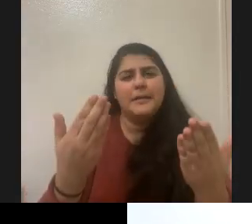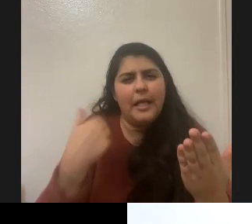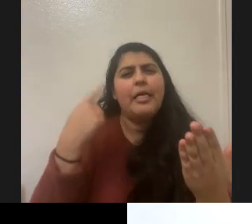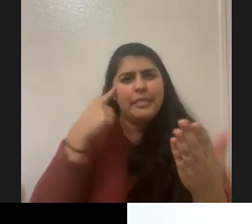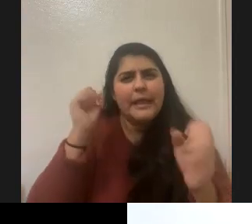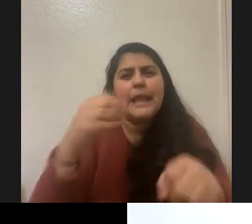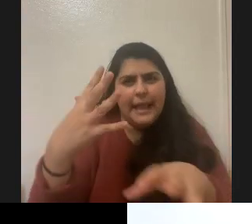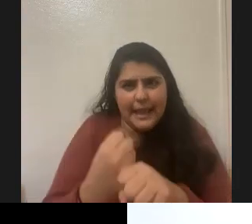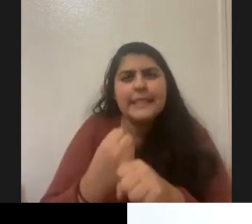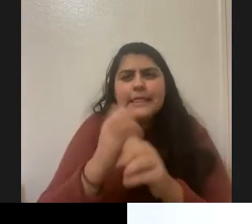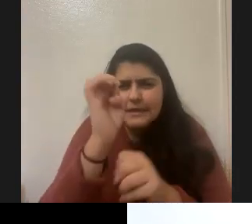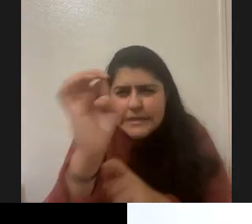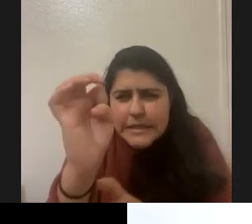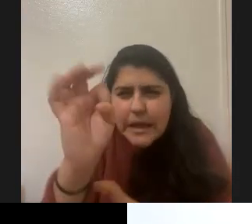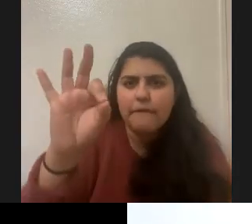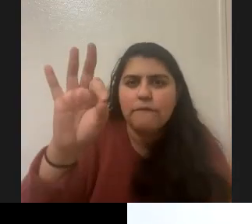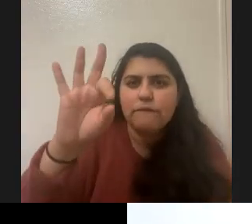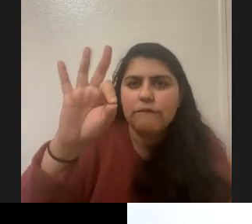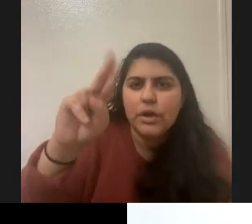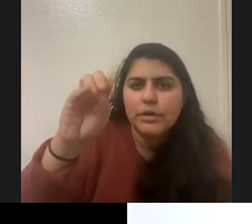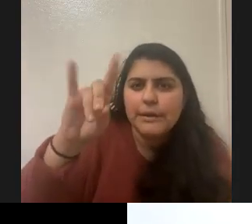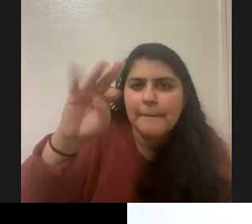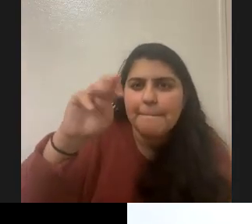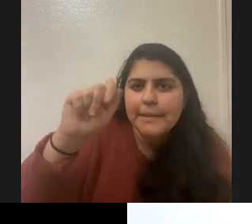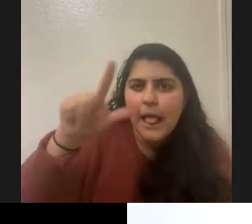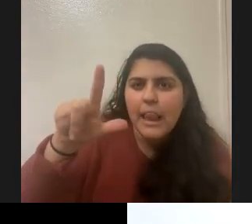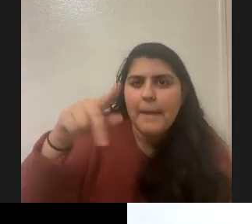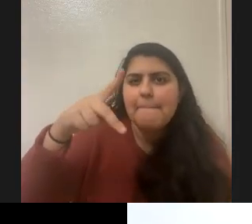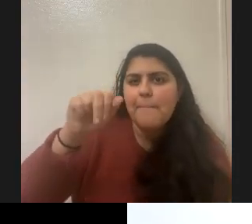the fundamental particles doing that. Cool.